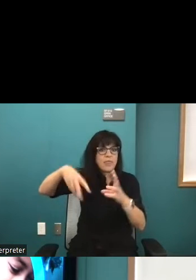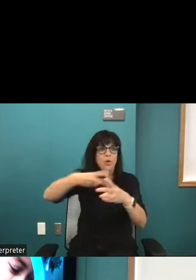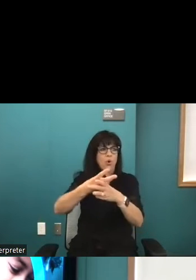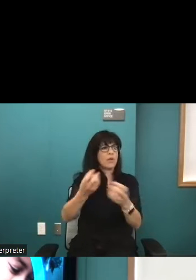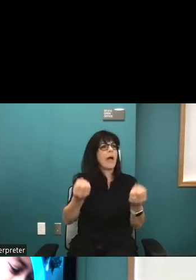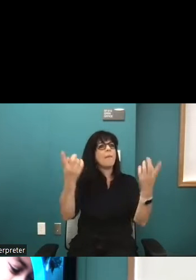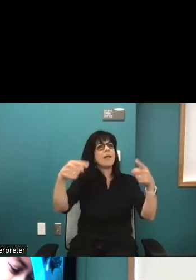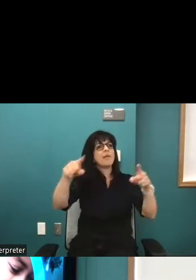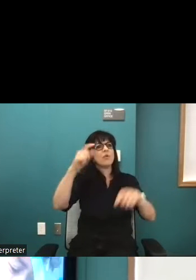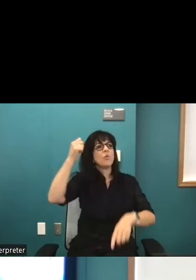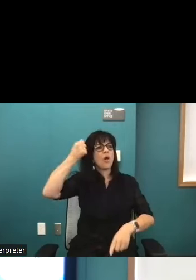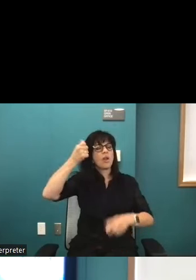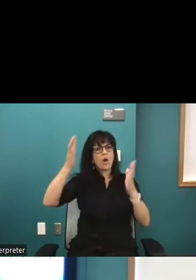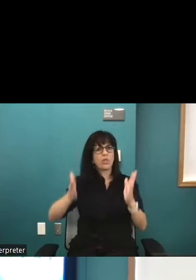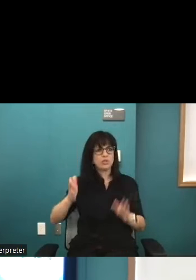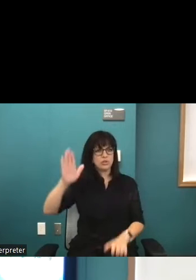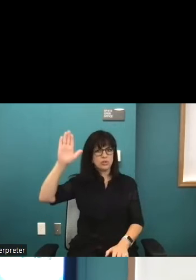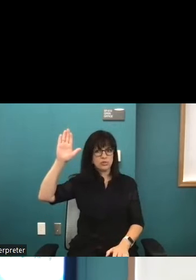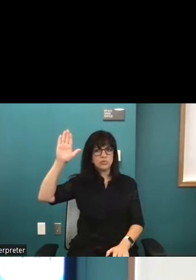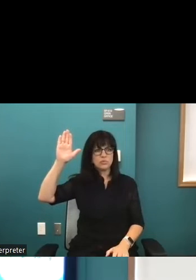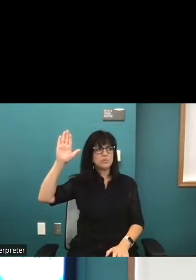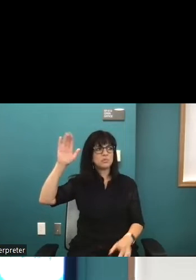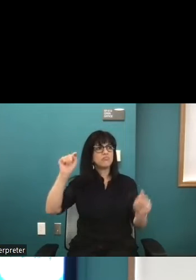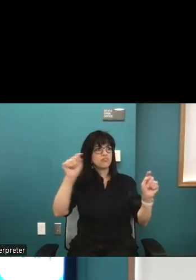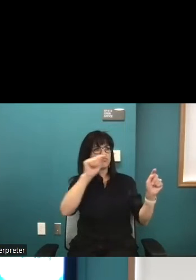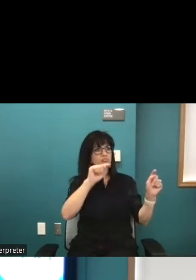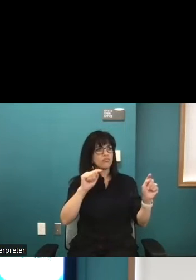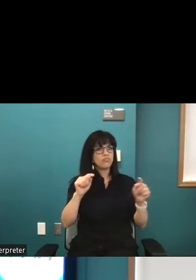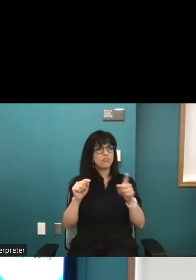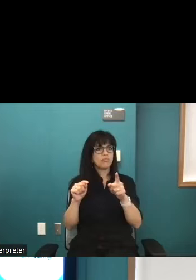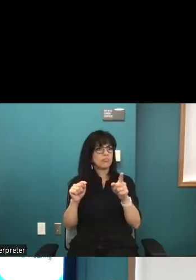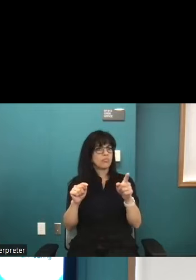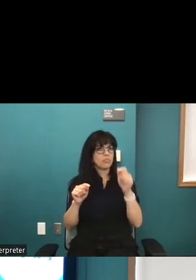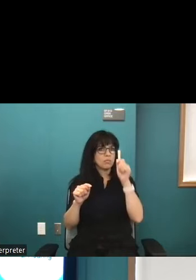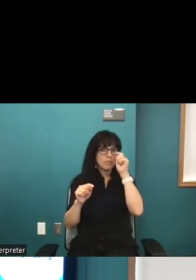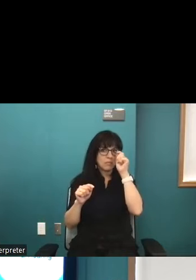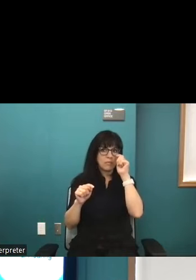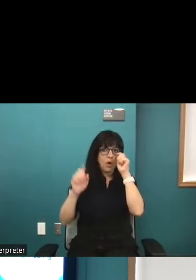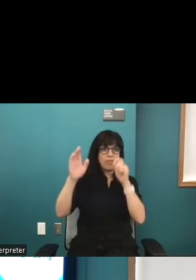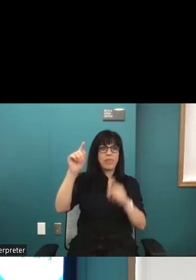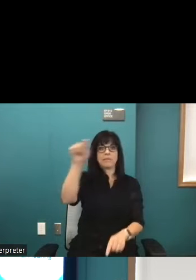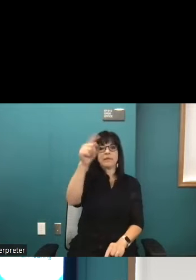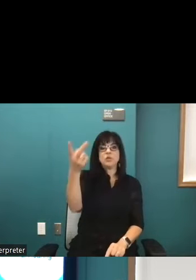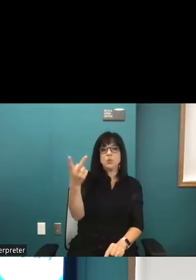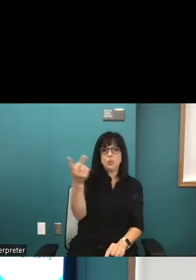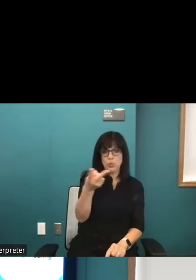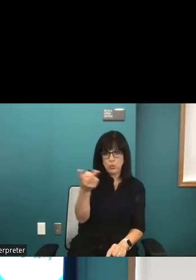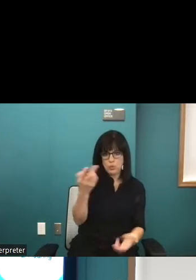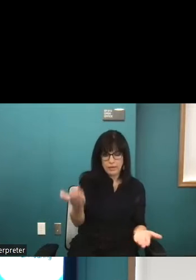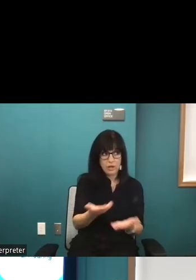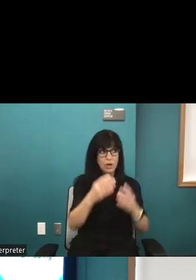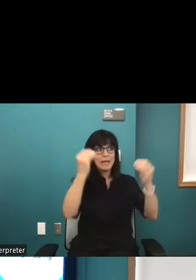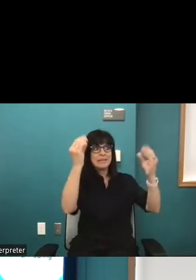you are audiologists in this room? Okay, and how many are? There. Awesome. 2. And